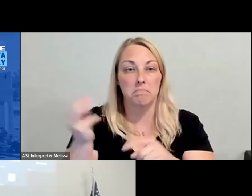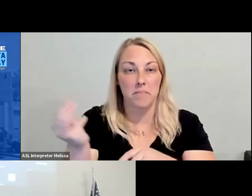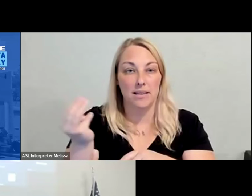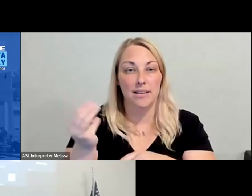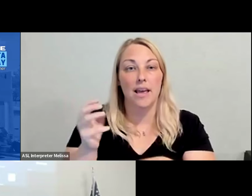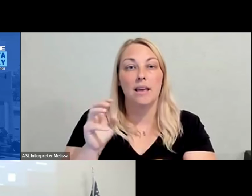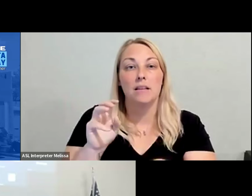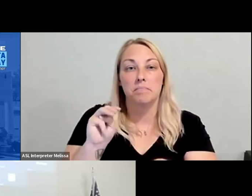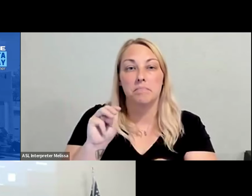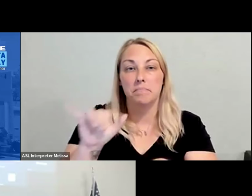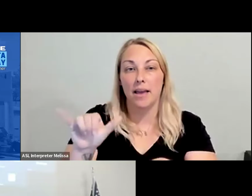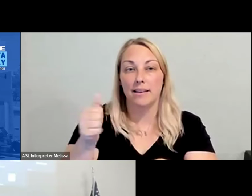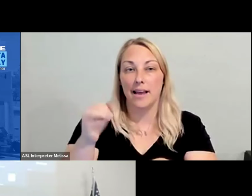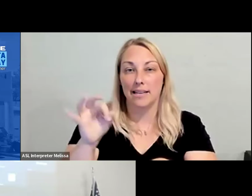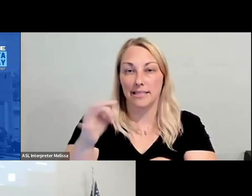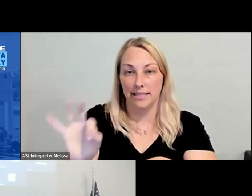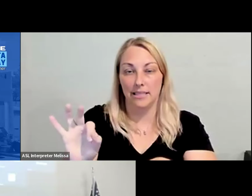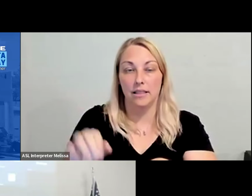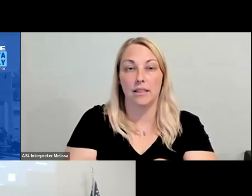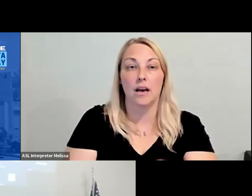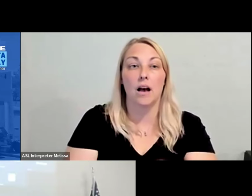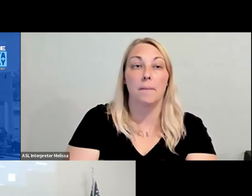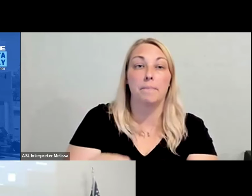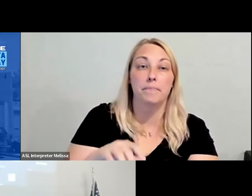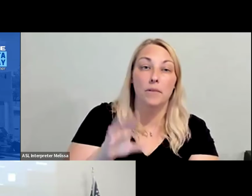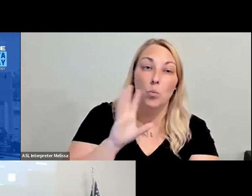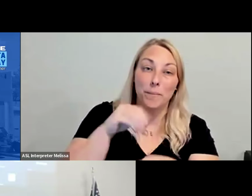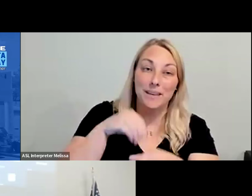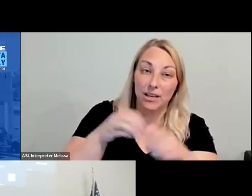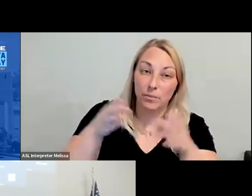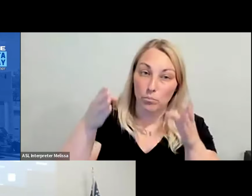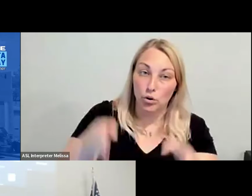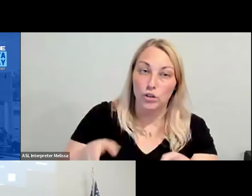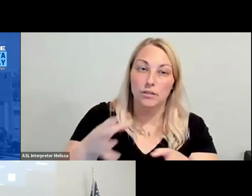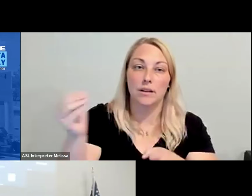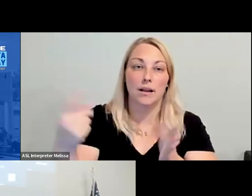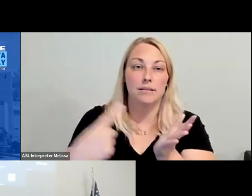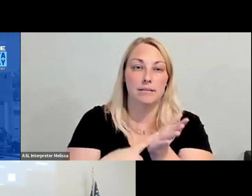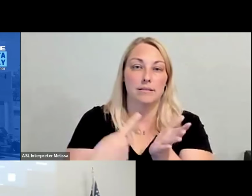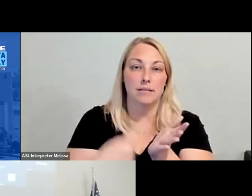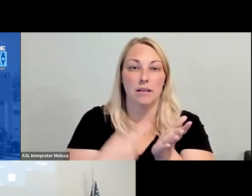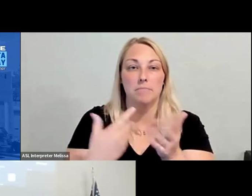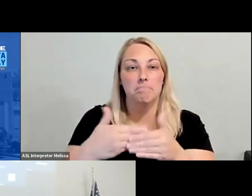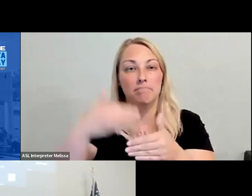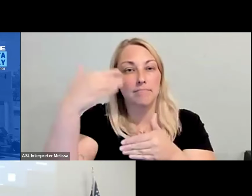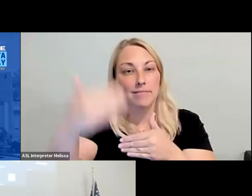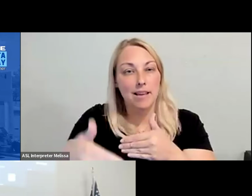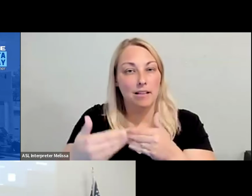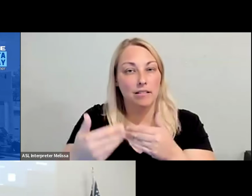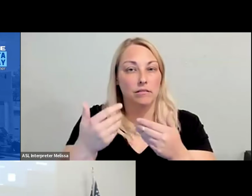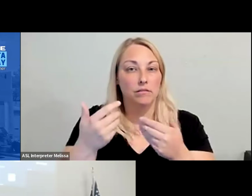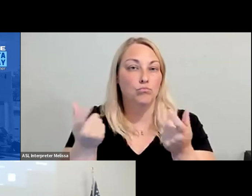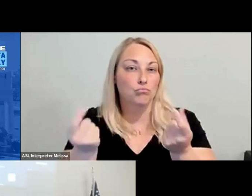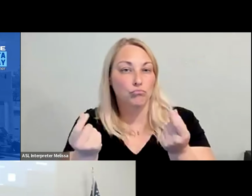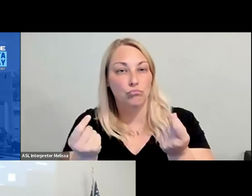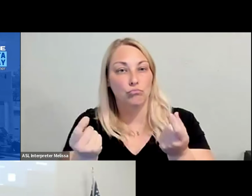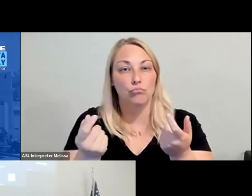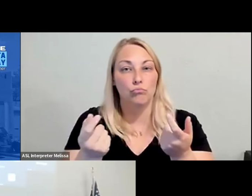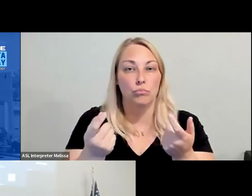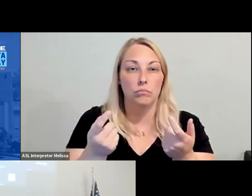that meeting. DPR will be in person and discussing kind of next steps that'll occur with that